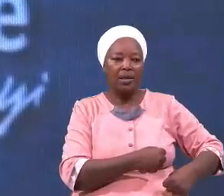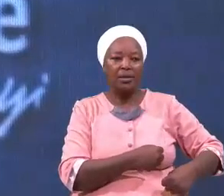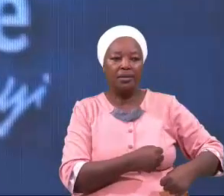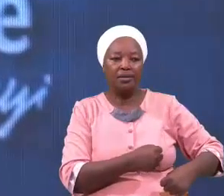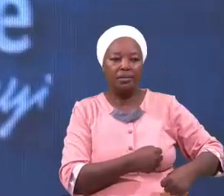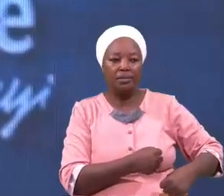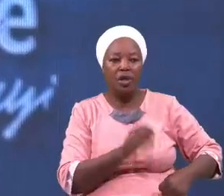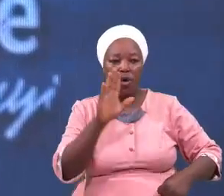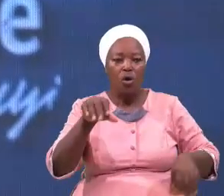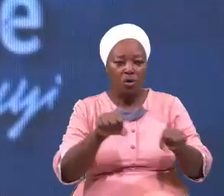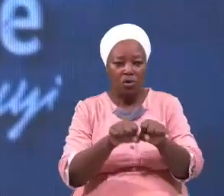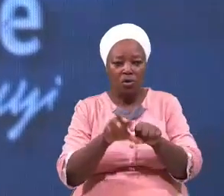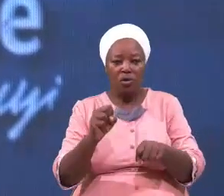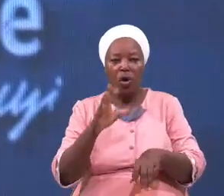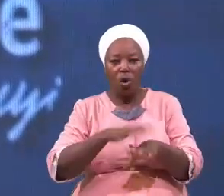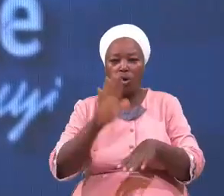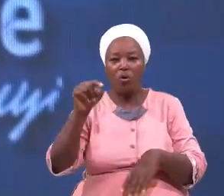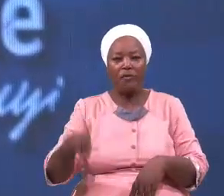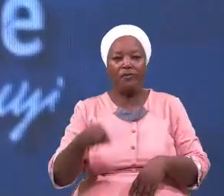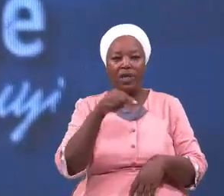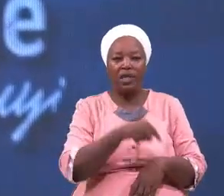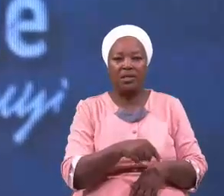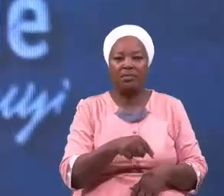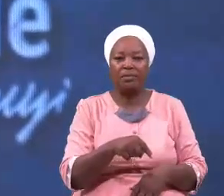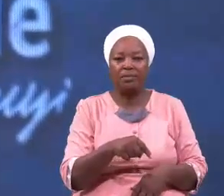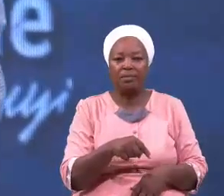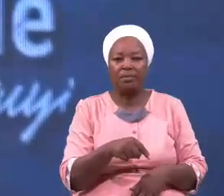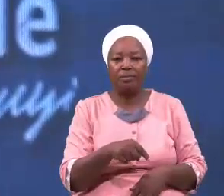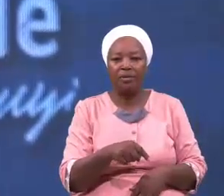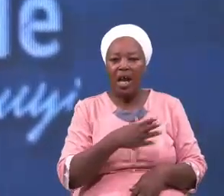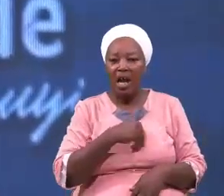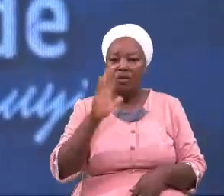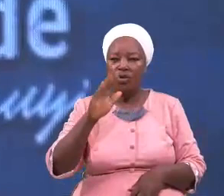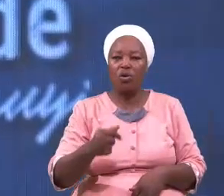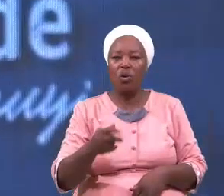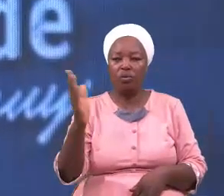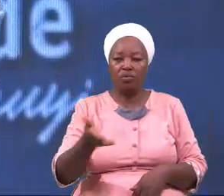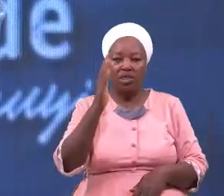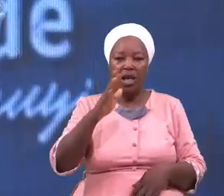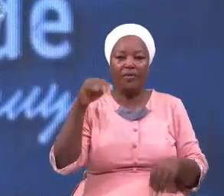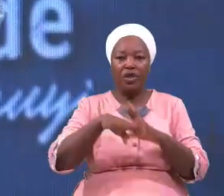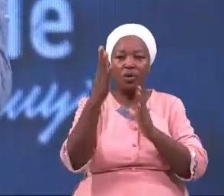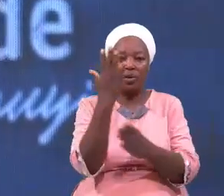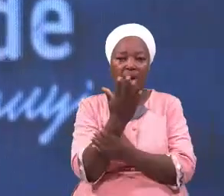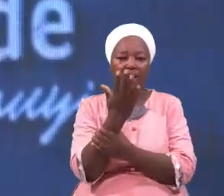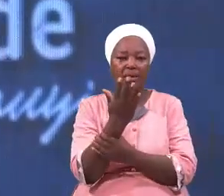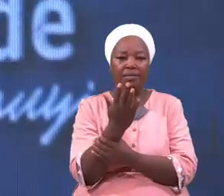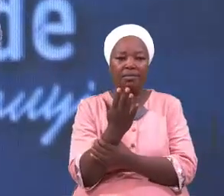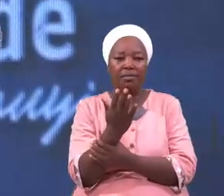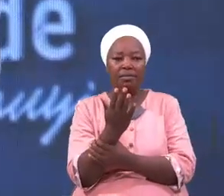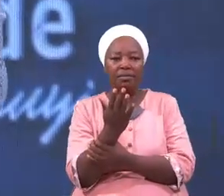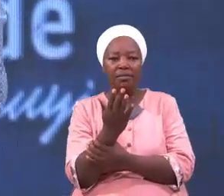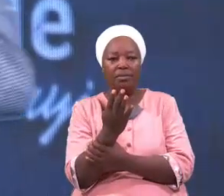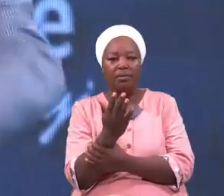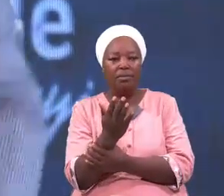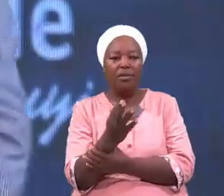Your shoes on your feet. And your staff in your hand. And